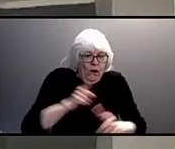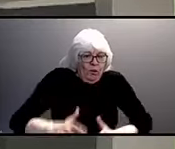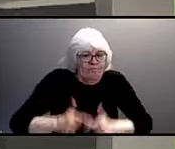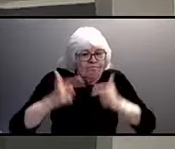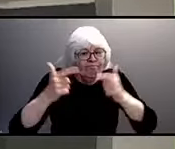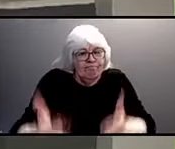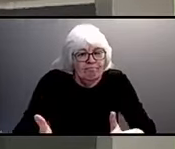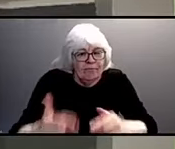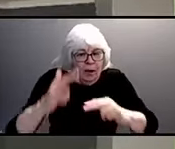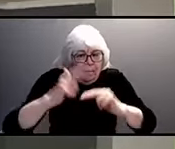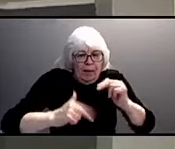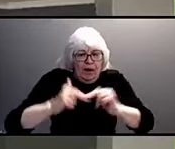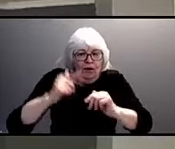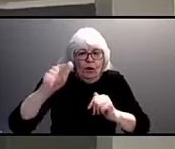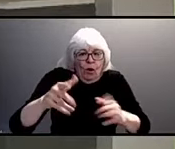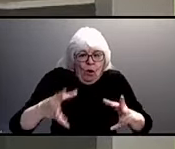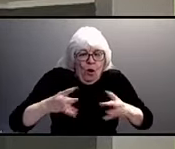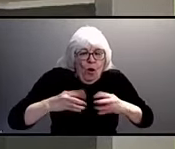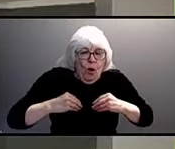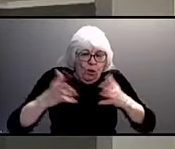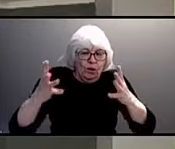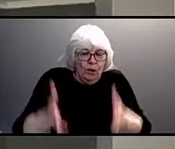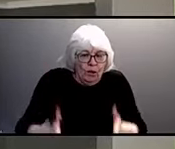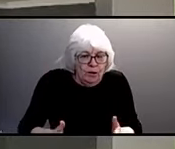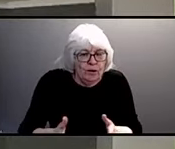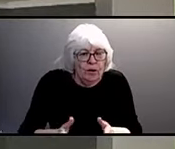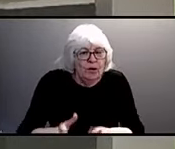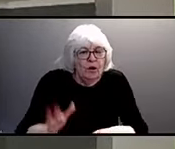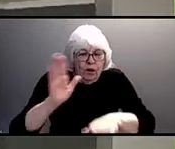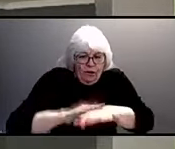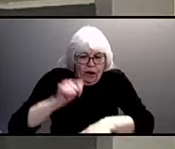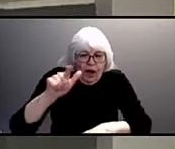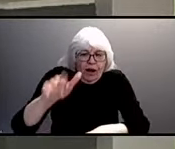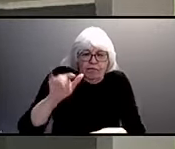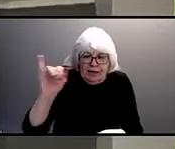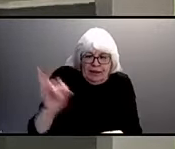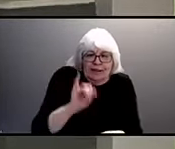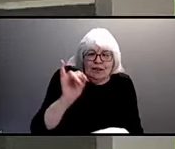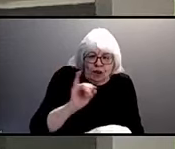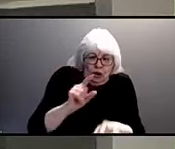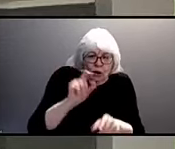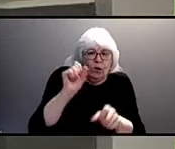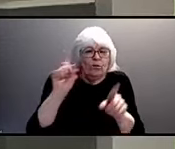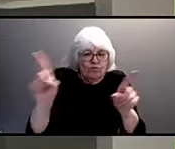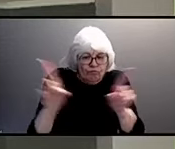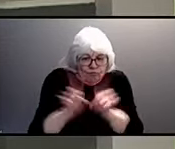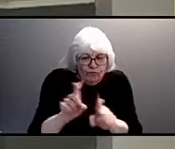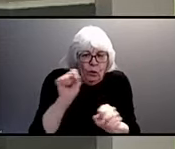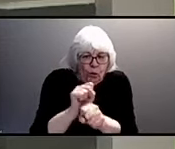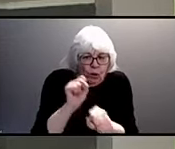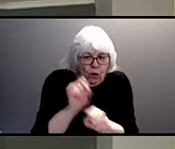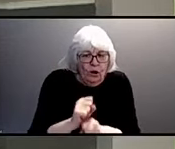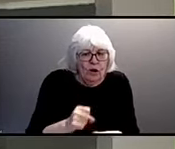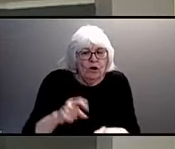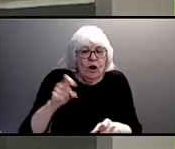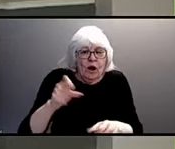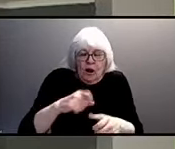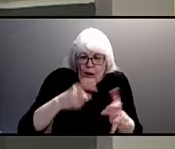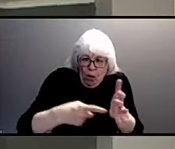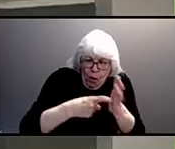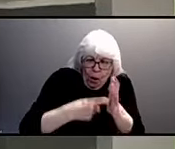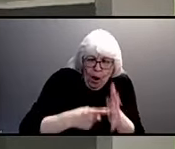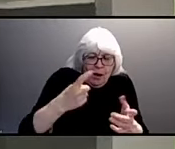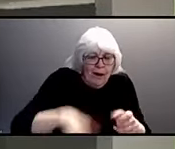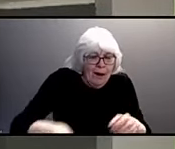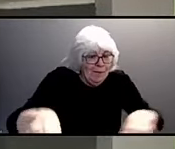would then, you know, work with their insurance company, is required to make the building safe if we're going to